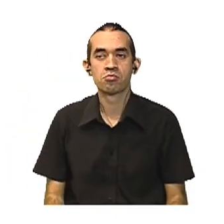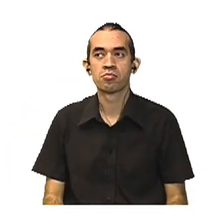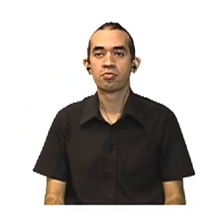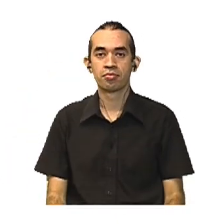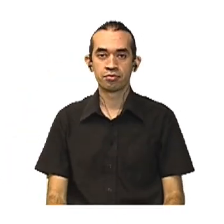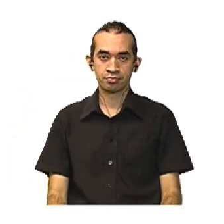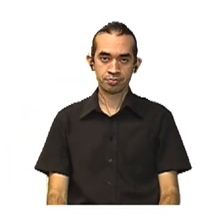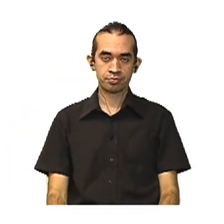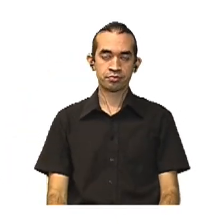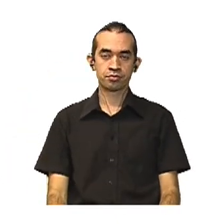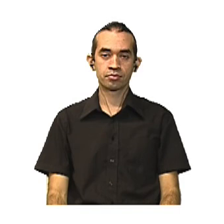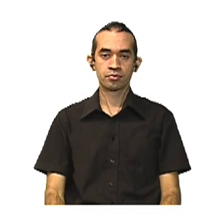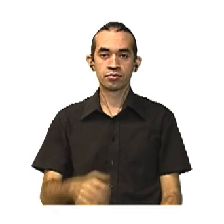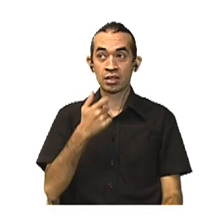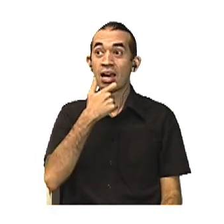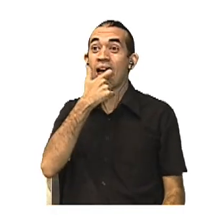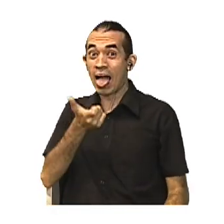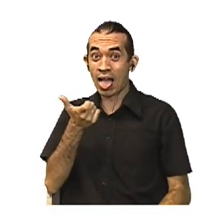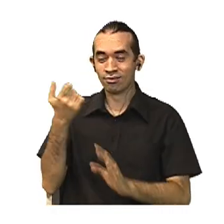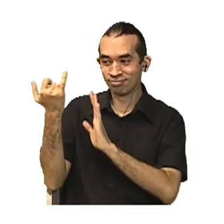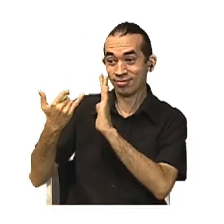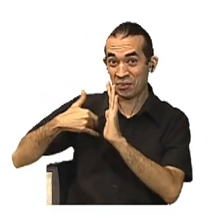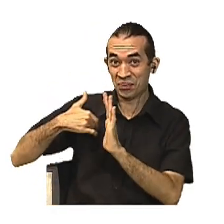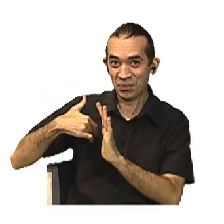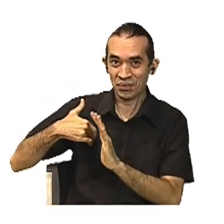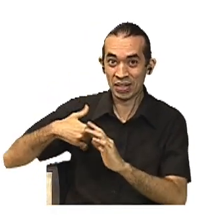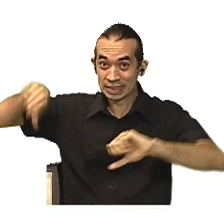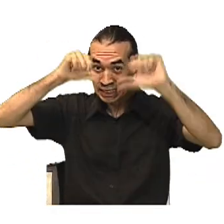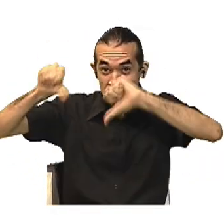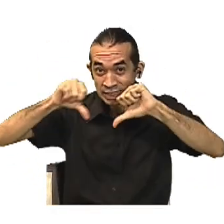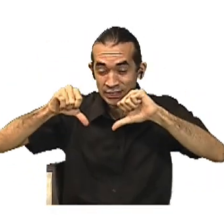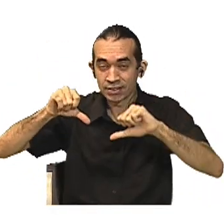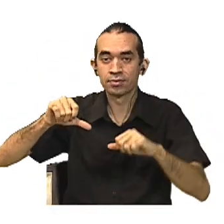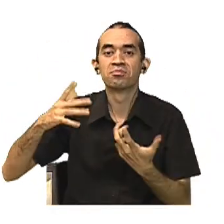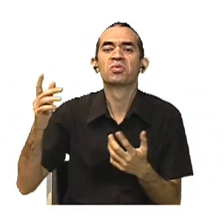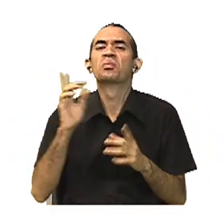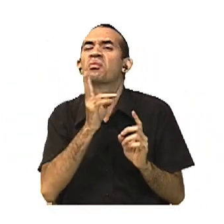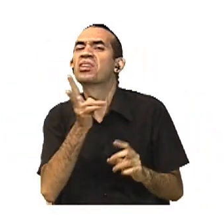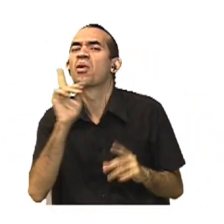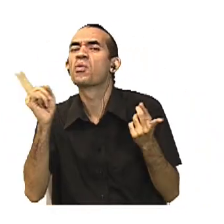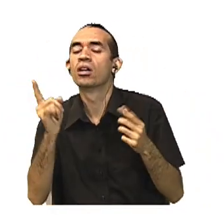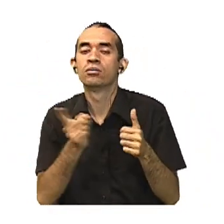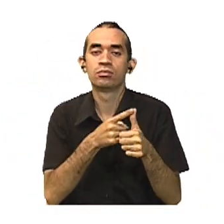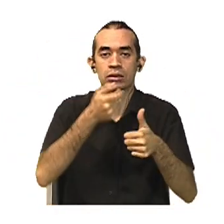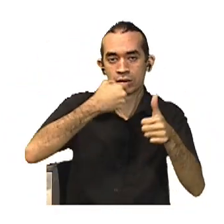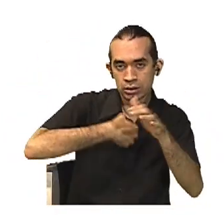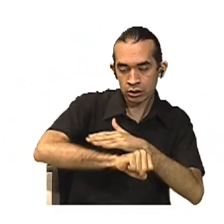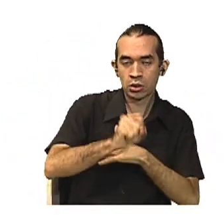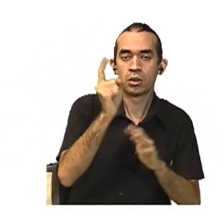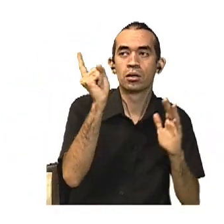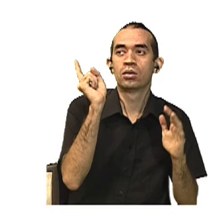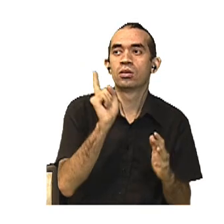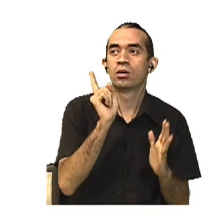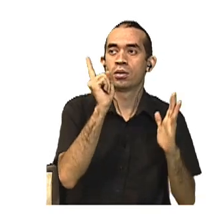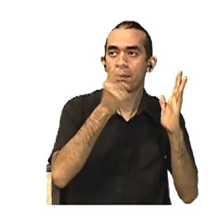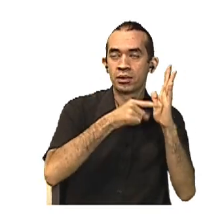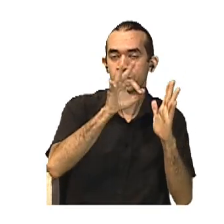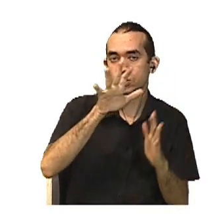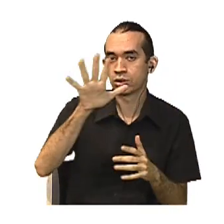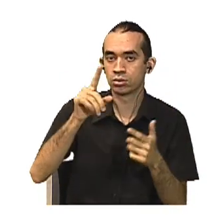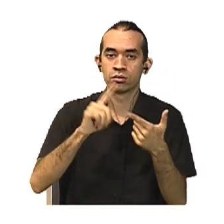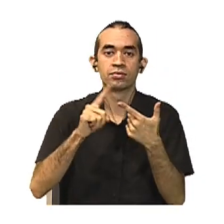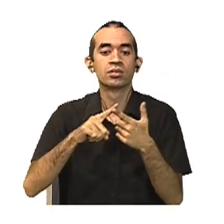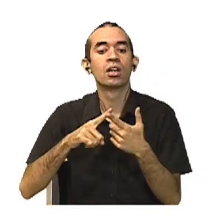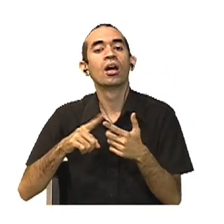statements about Albert Einstein is true? He was born in 1905. He studied at the University of Berlin.